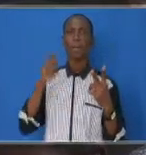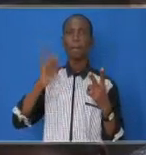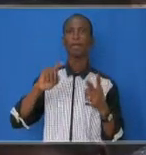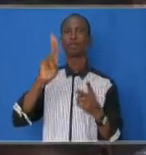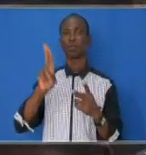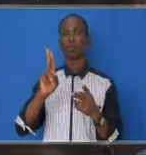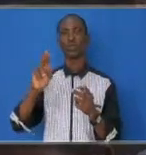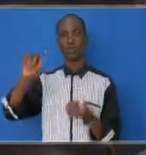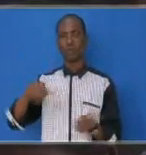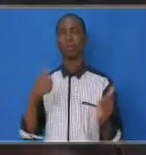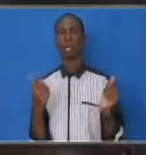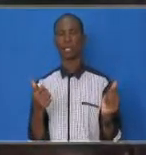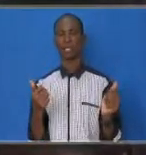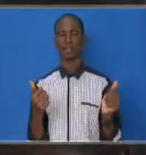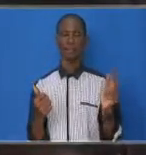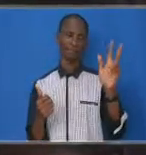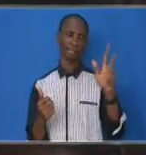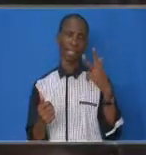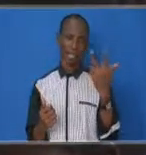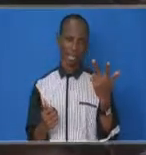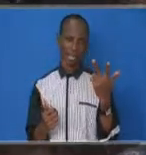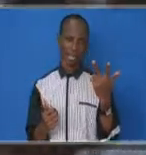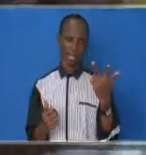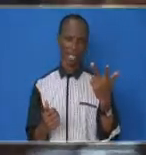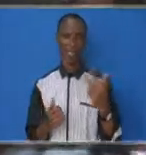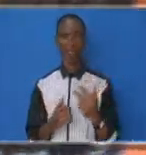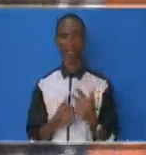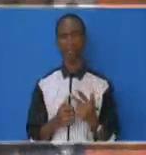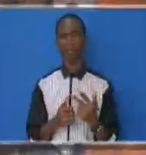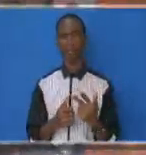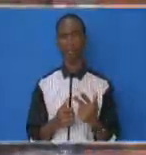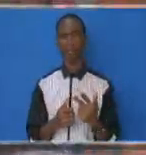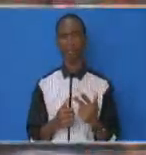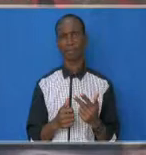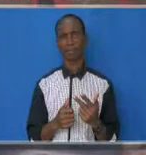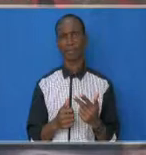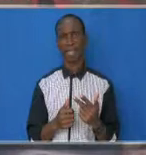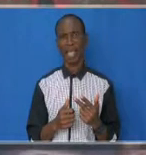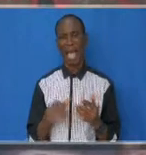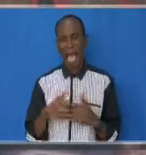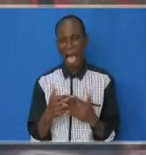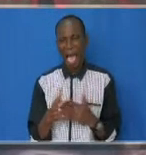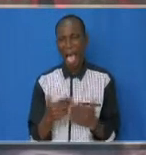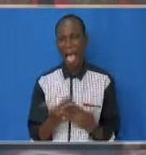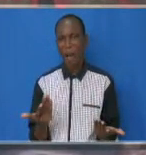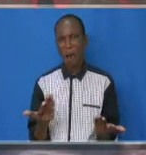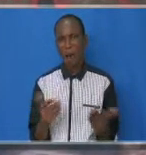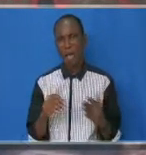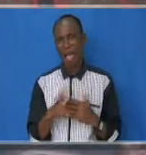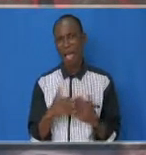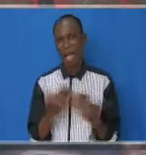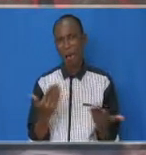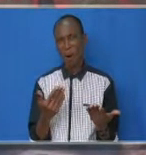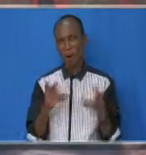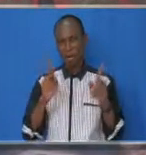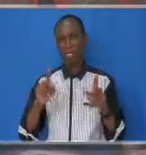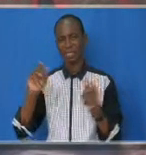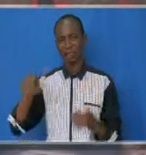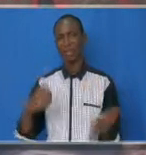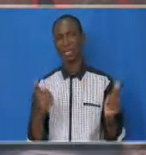asubɔ akɔyɛ adeɛ baako a ɛho hia papaapa na ɛnɛ yɛsan abɛfa